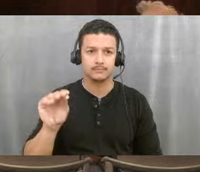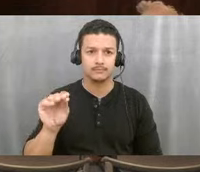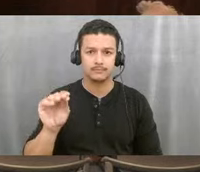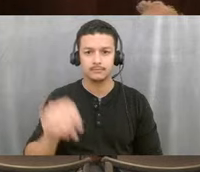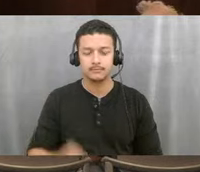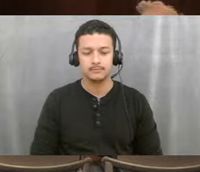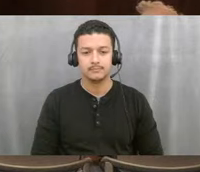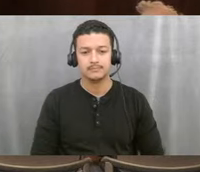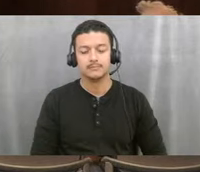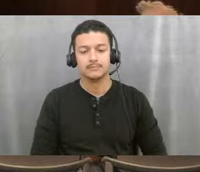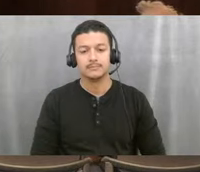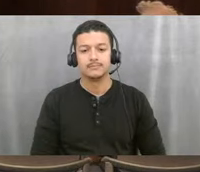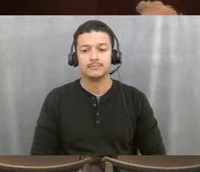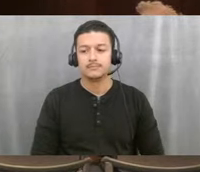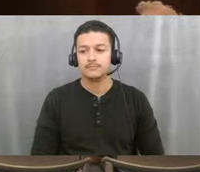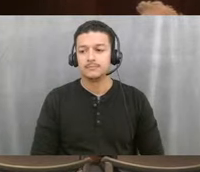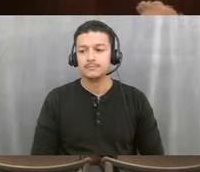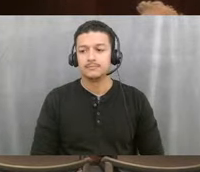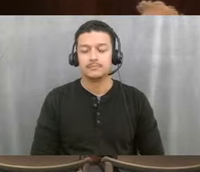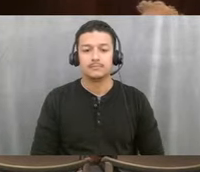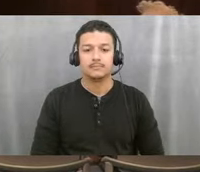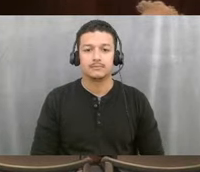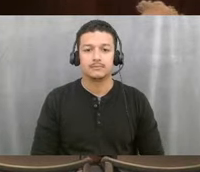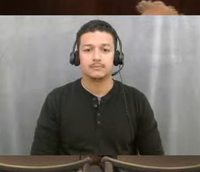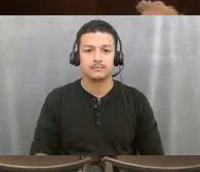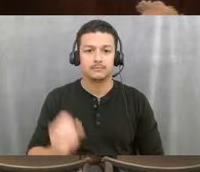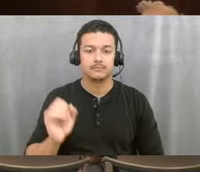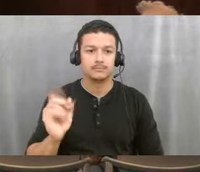Thank you.